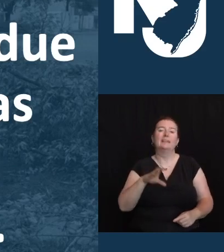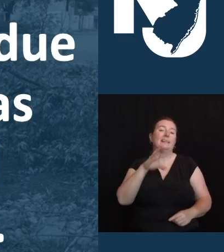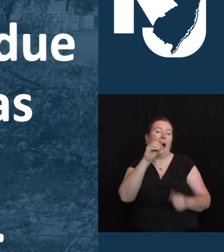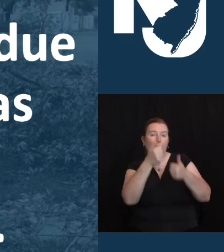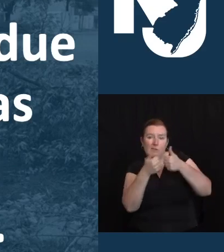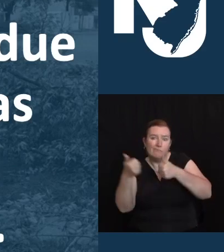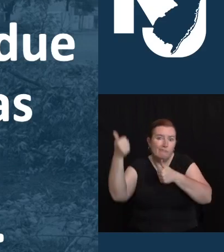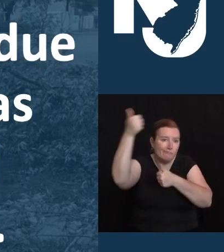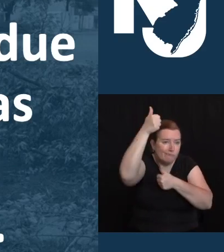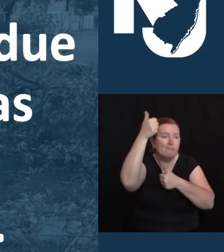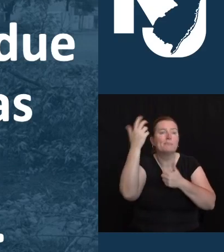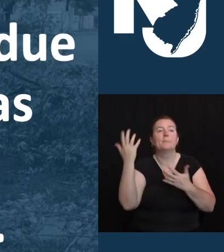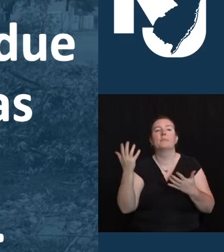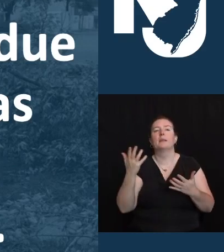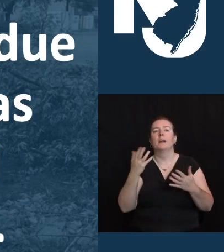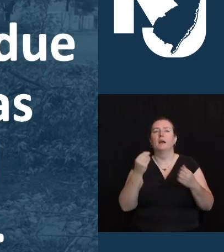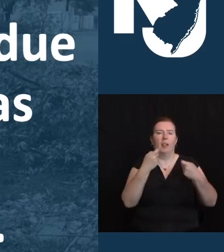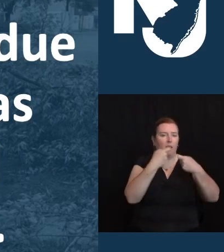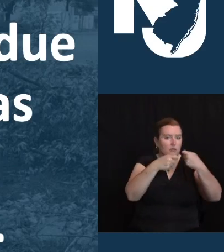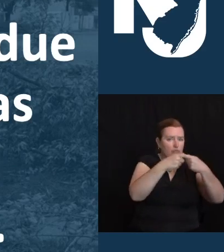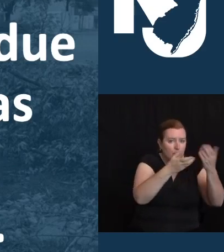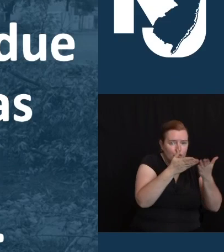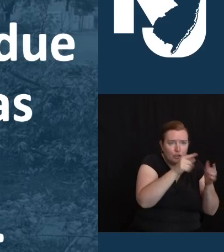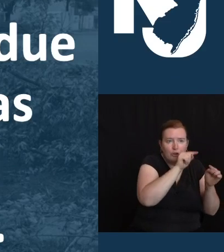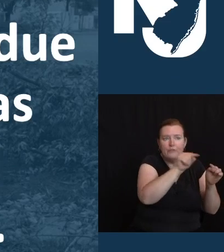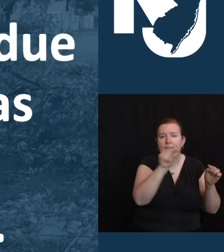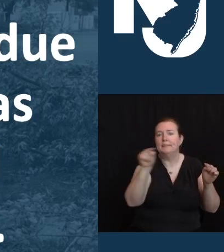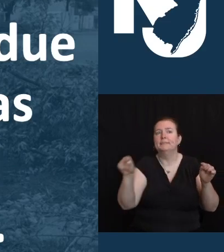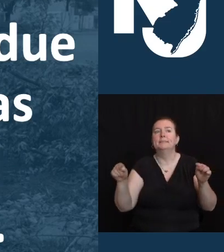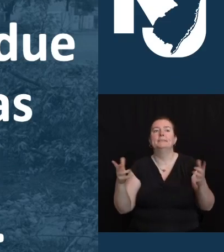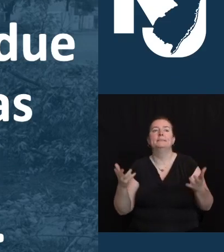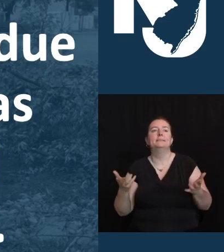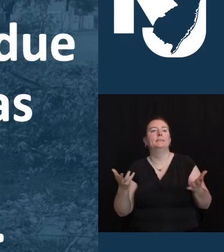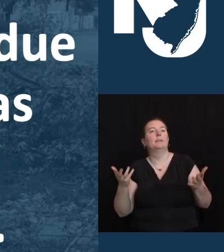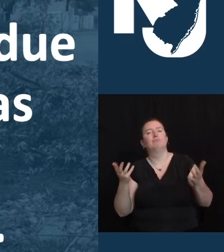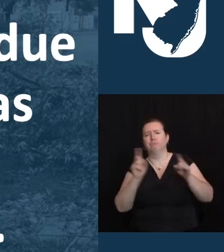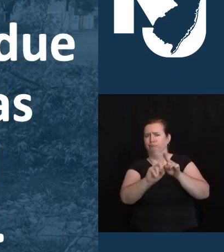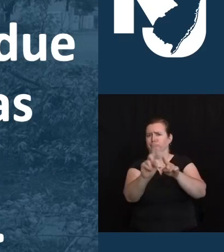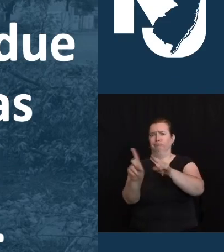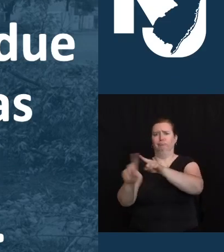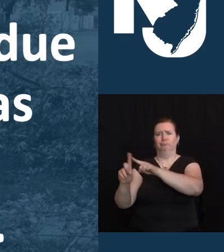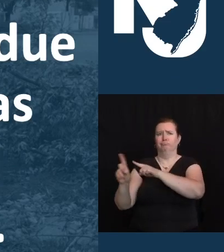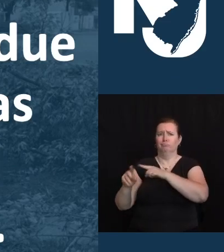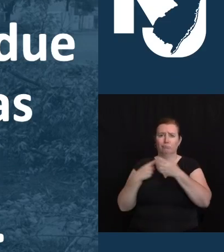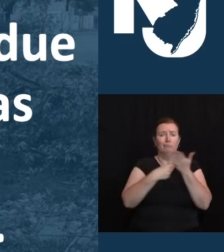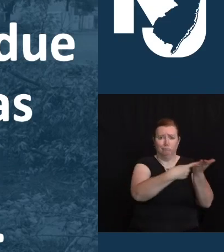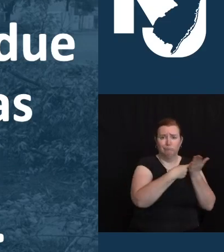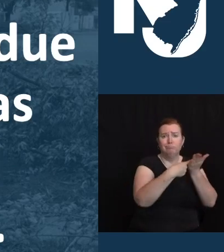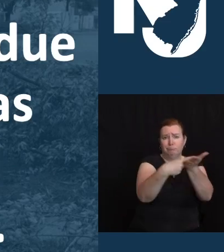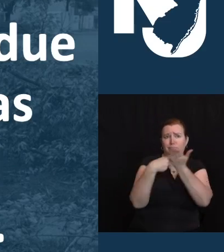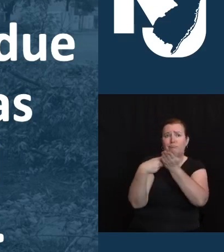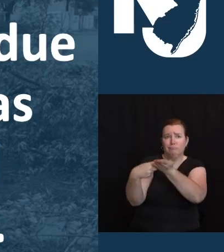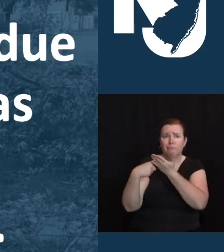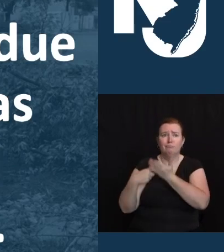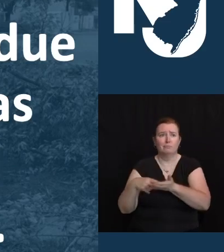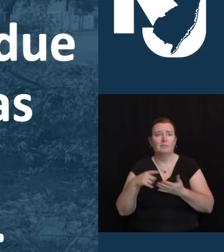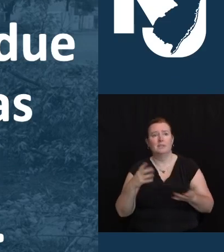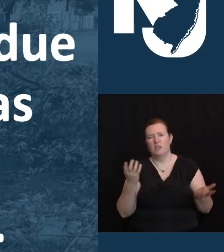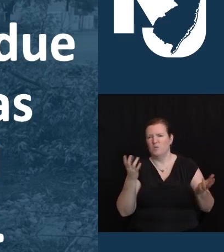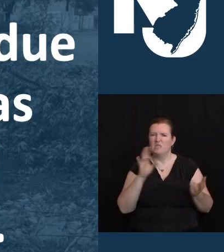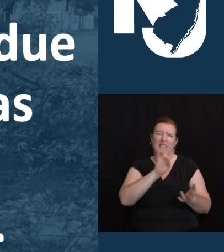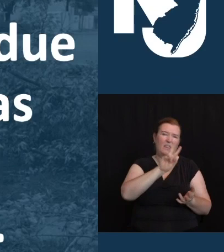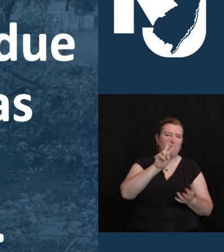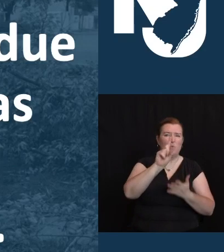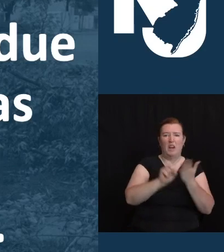many others over the past now 72 hours. One example of a community that's still digging out. This morning I was